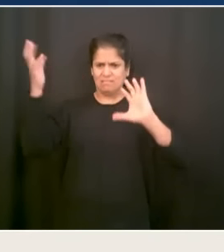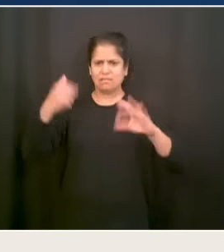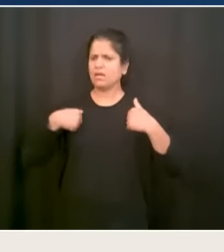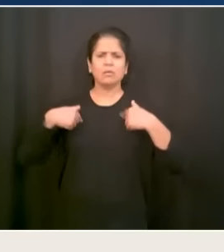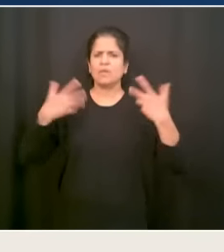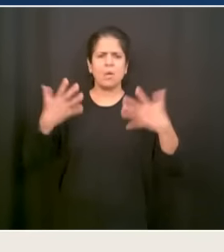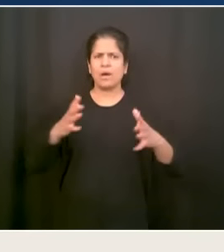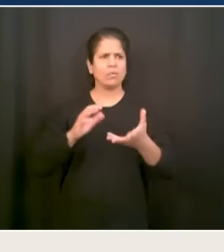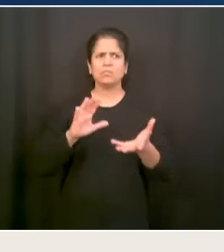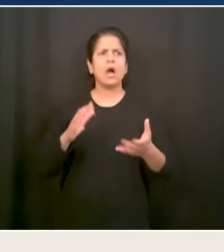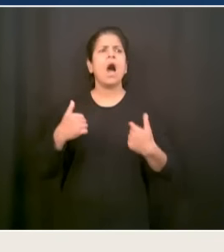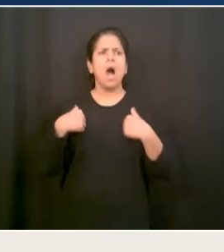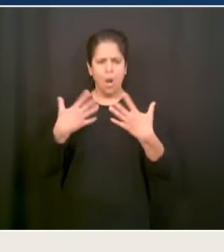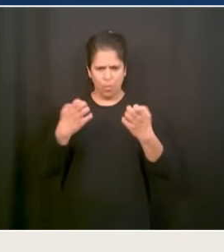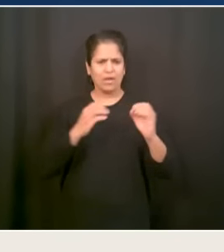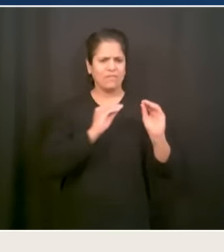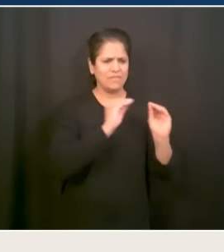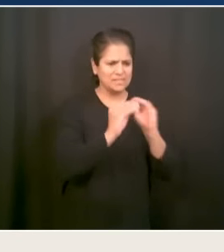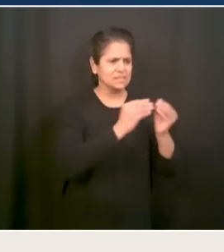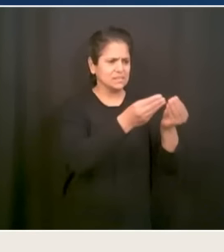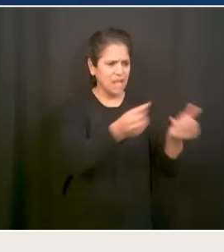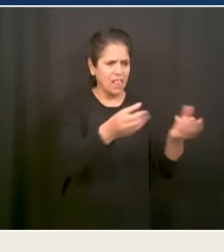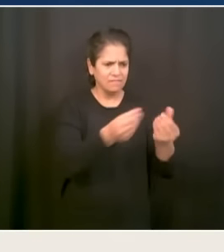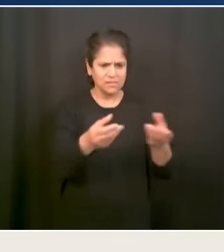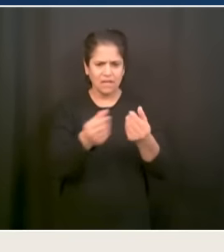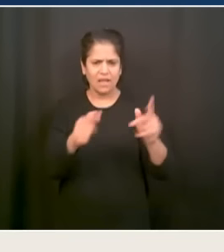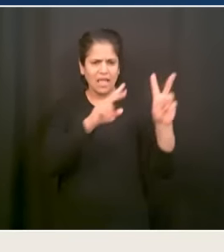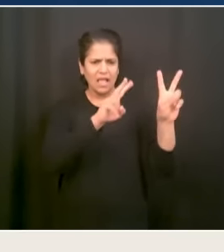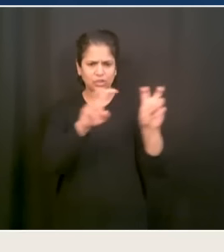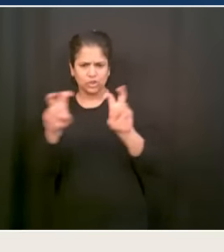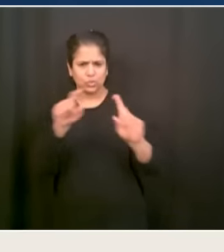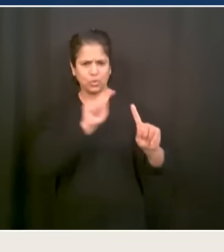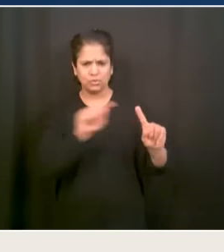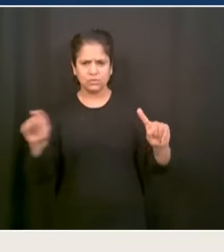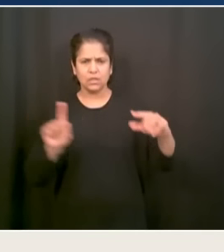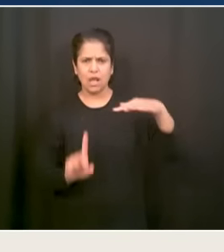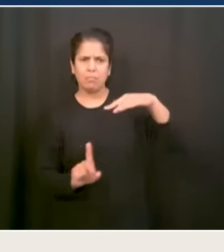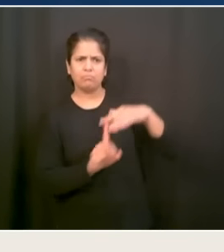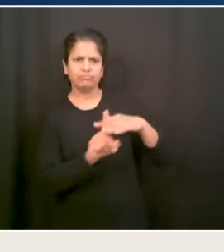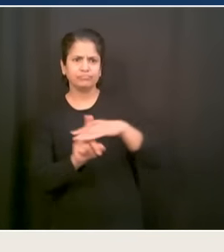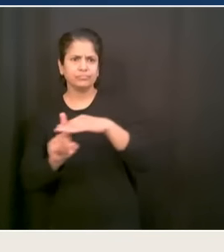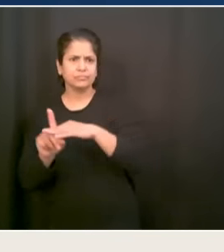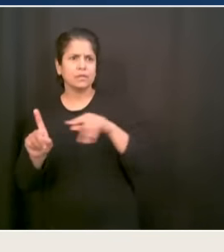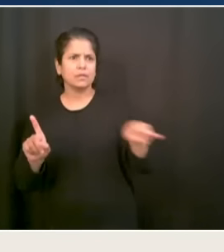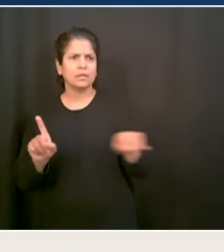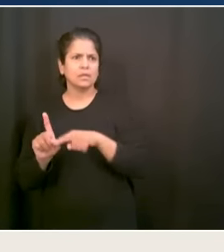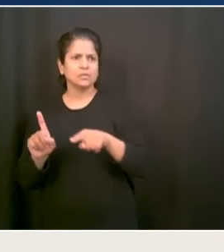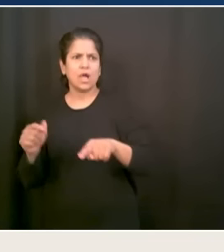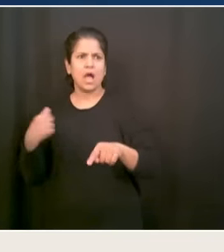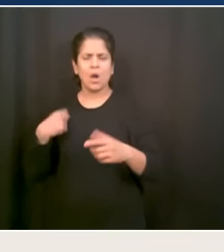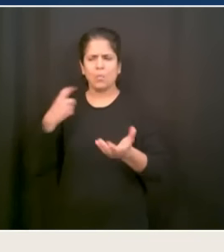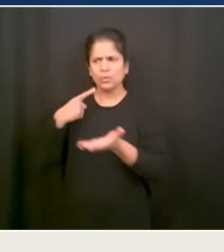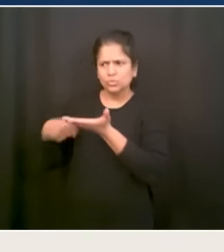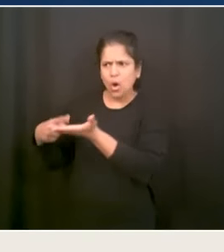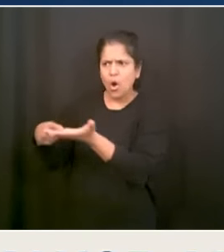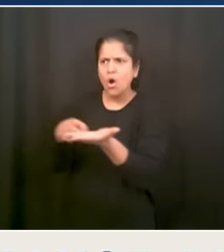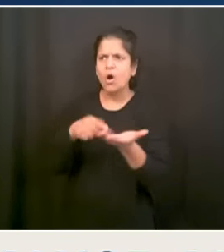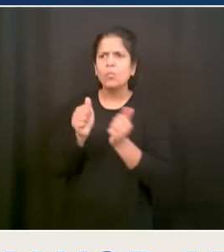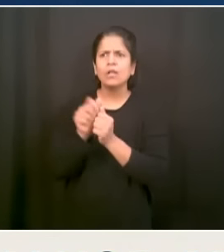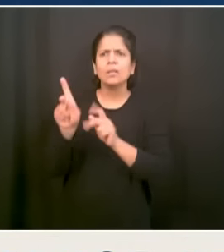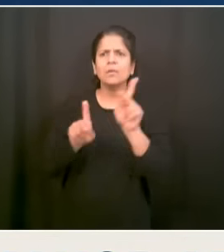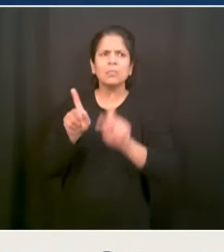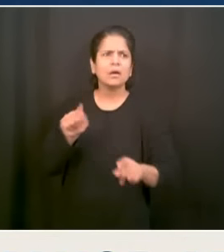budget on the backs of working people. Now, I want to walk New Yorkers through the nuances of this crisis that we must contend with.